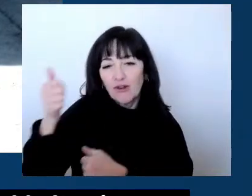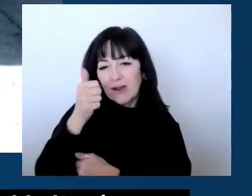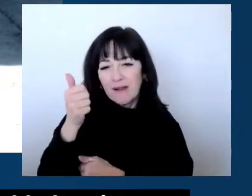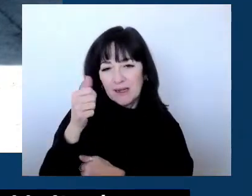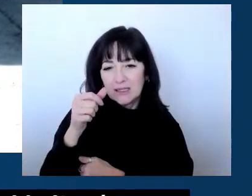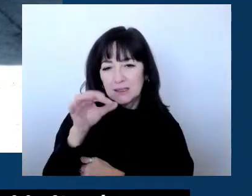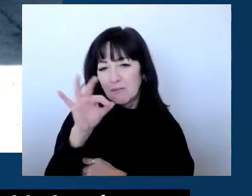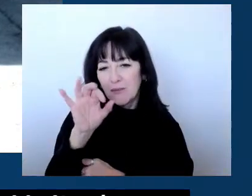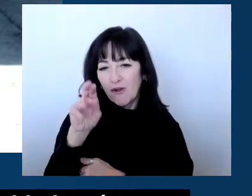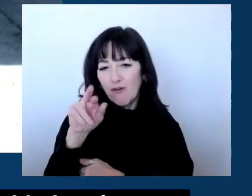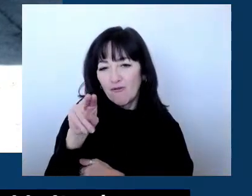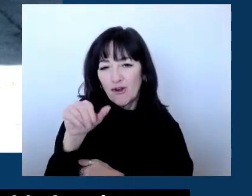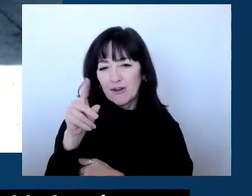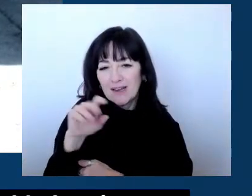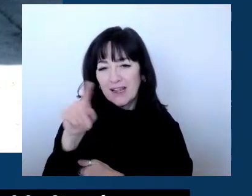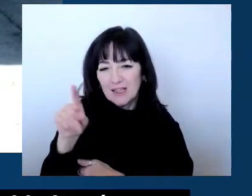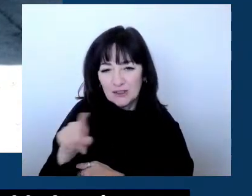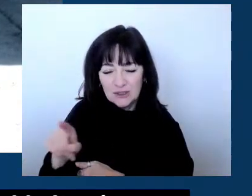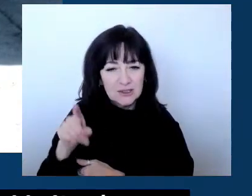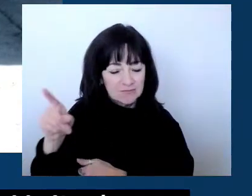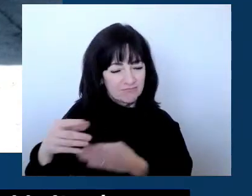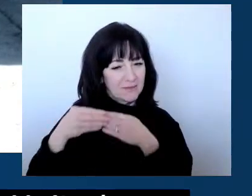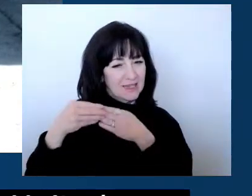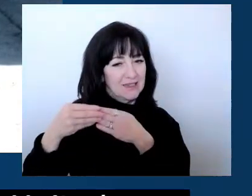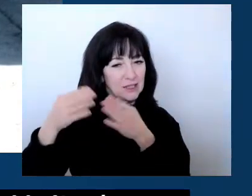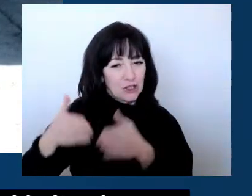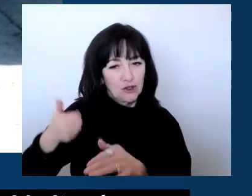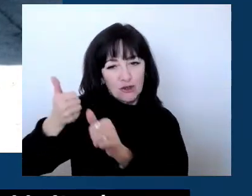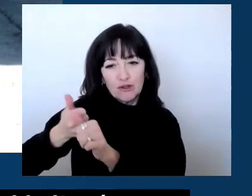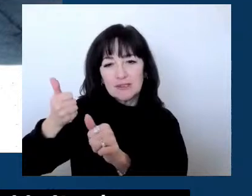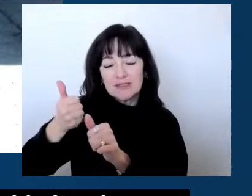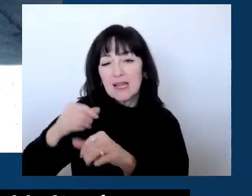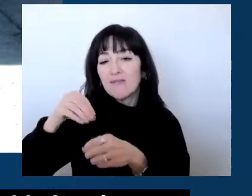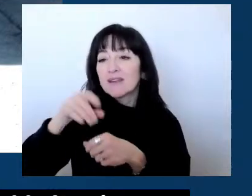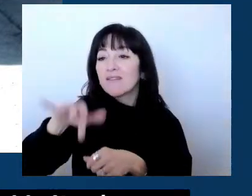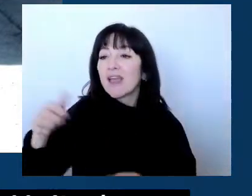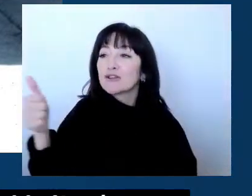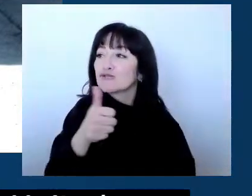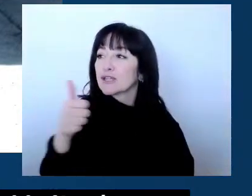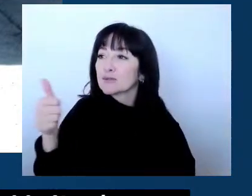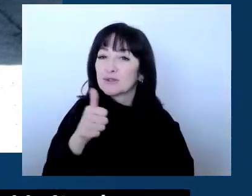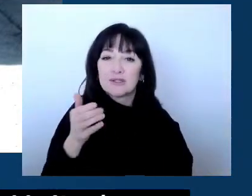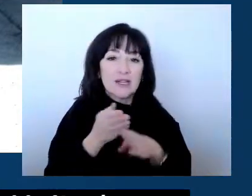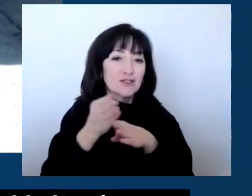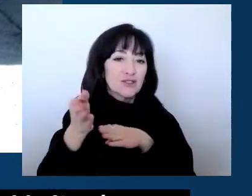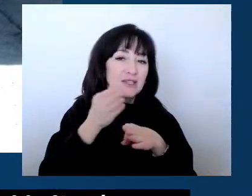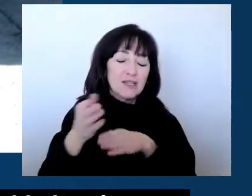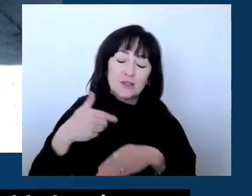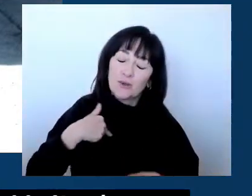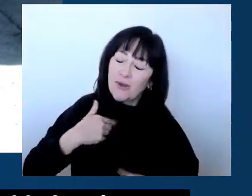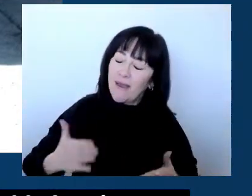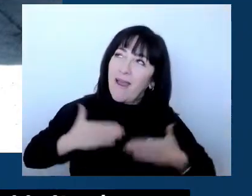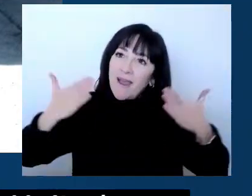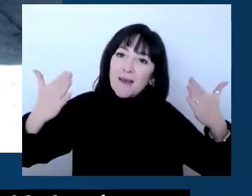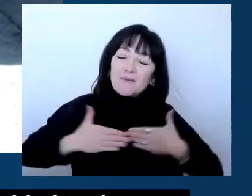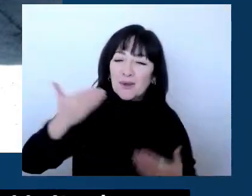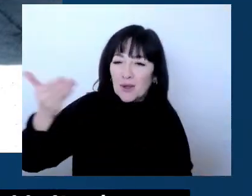name for herself as an inspiring leader in transportation industry, and we are so happy to welcome you to Delaware.